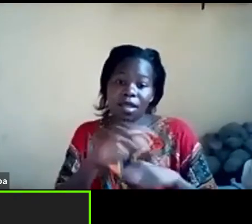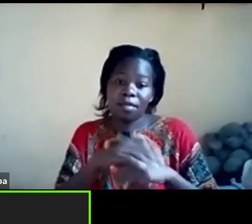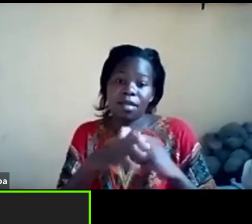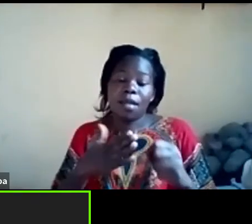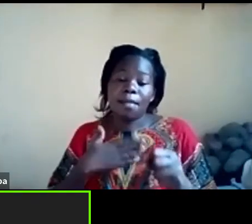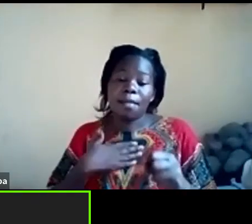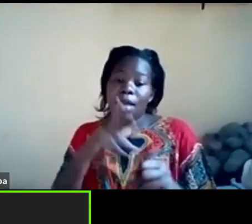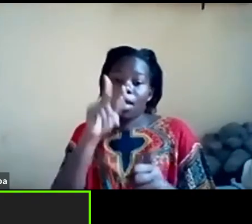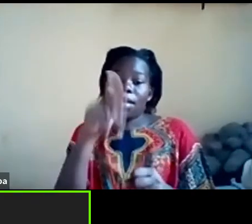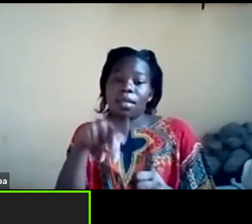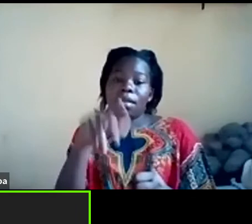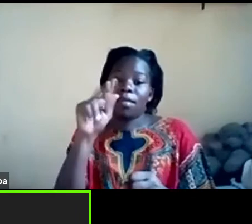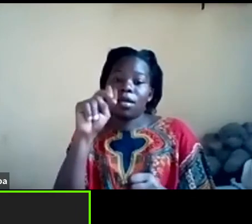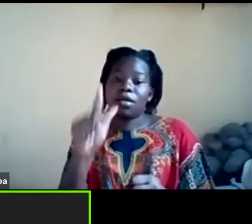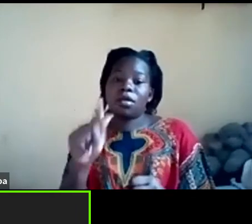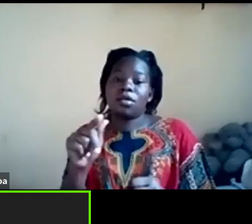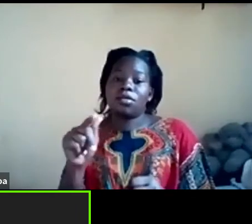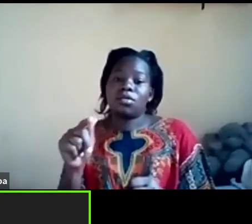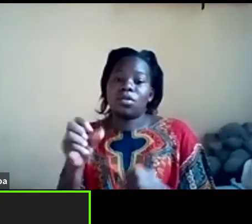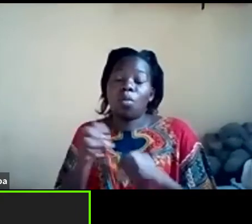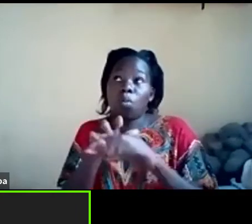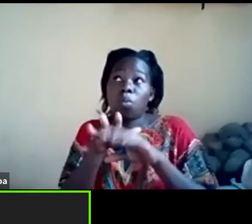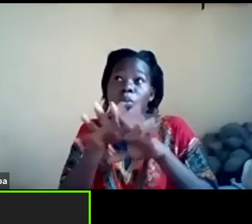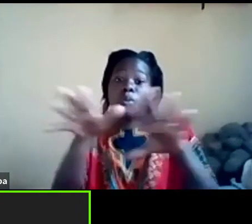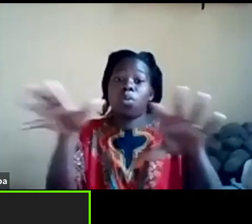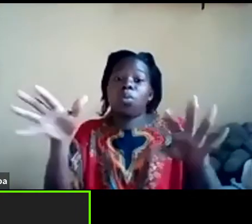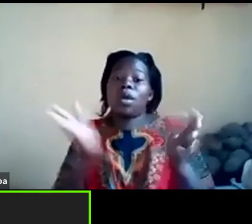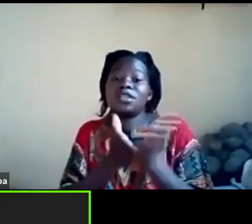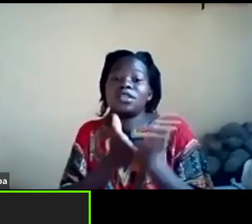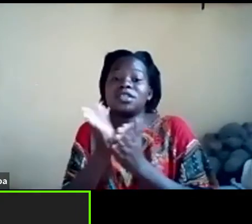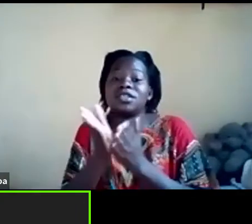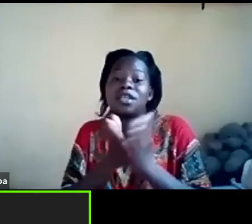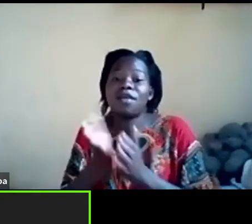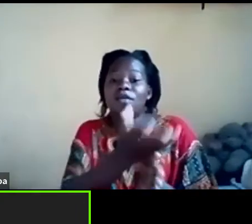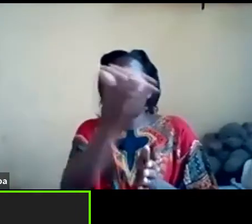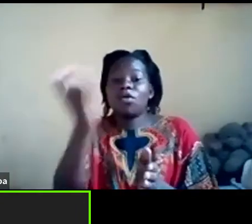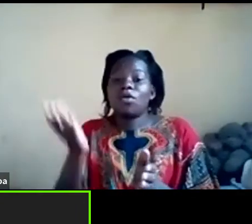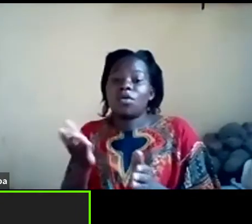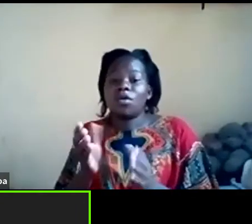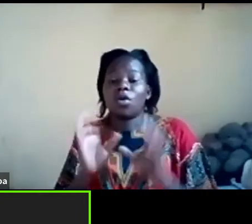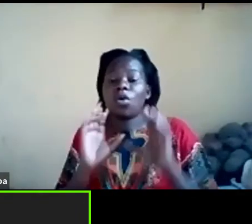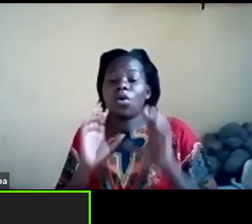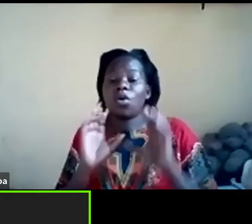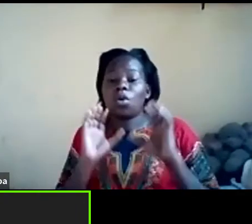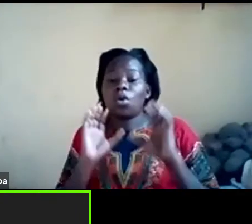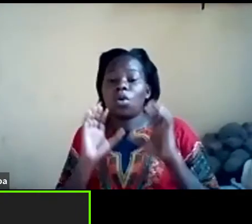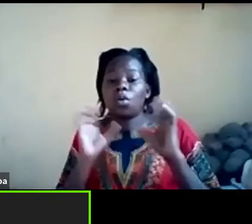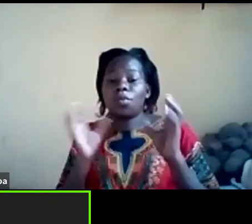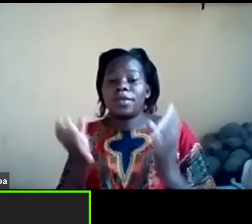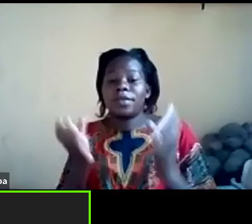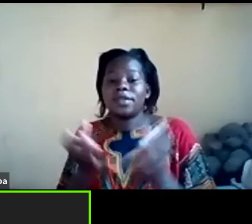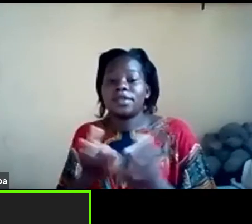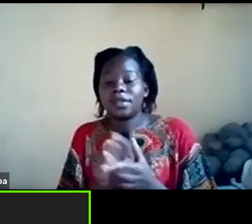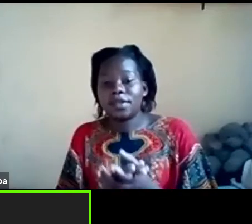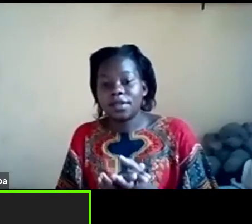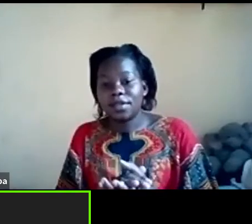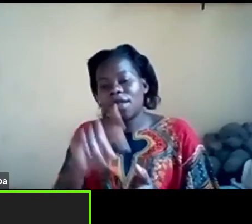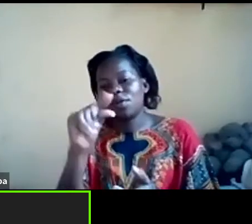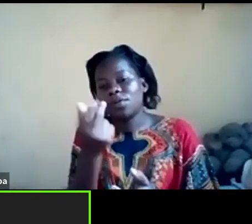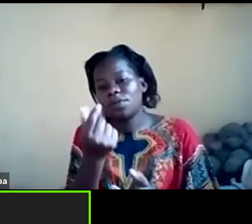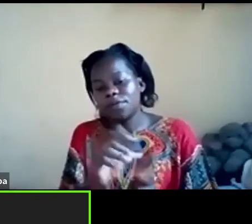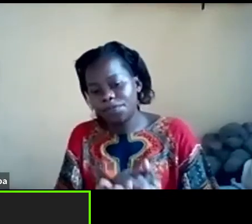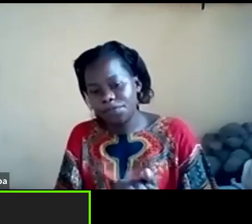this electricity and serve it to my community at an affordable fee. And there are some